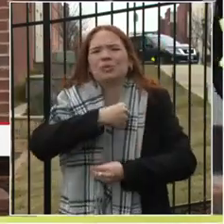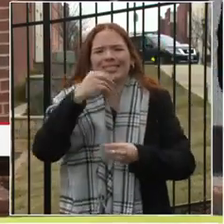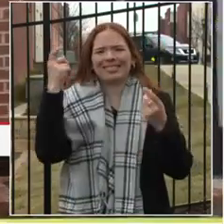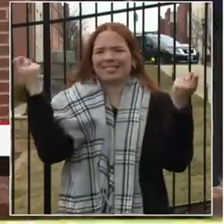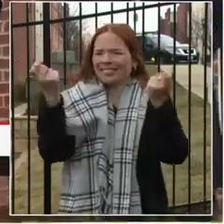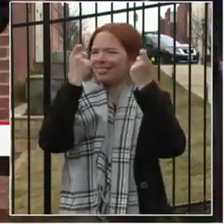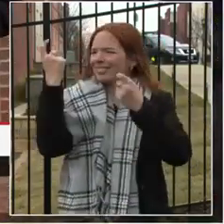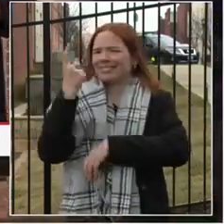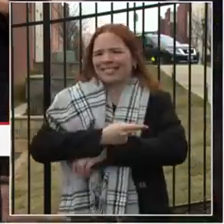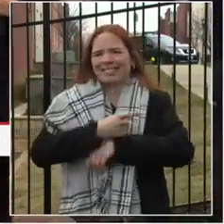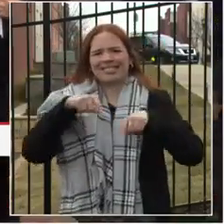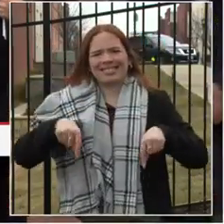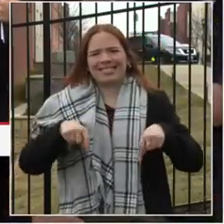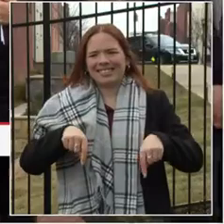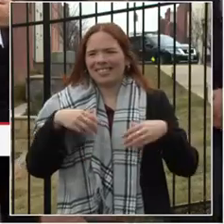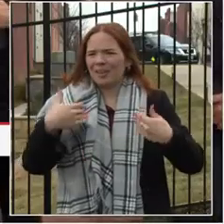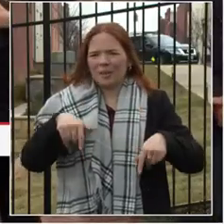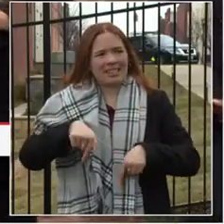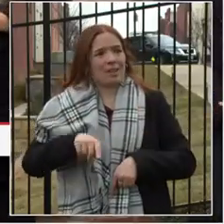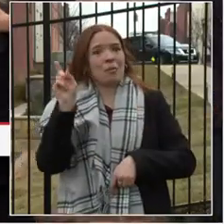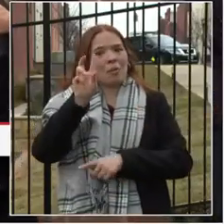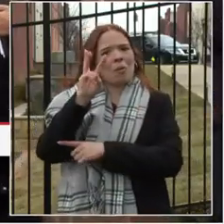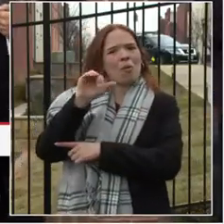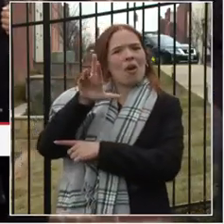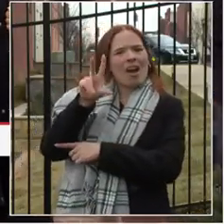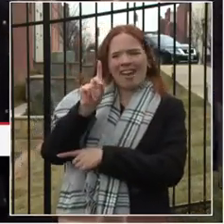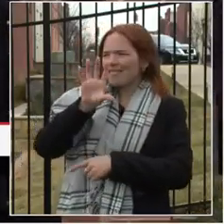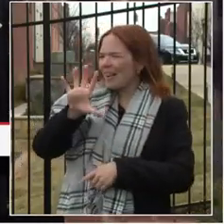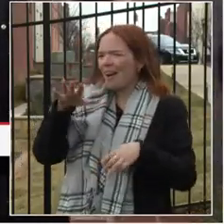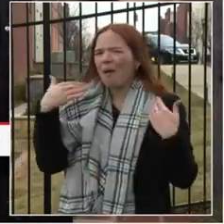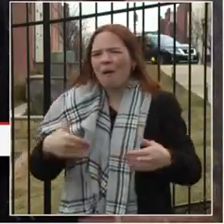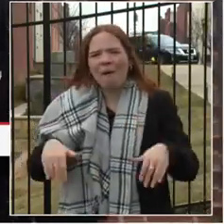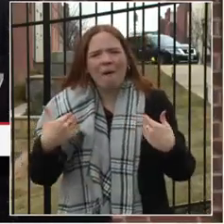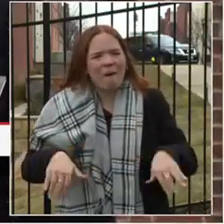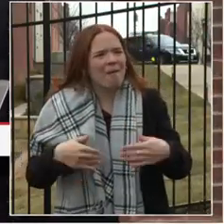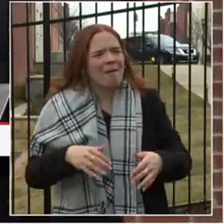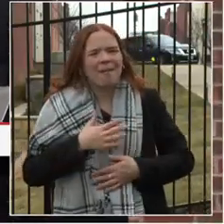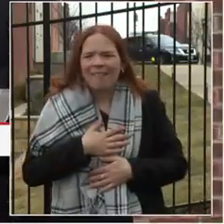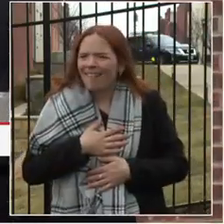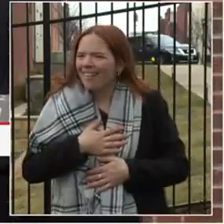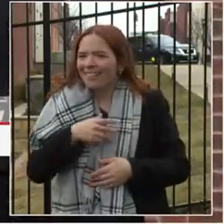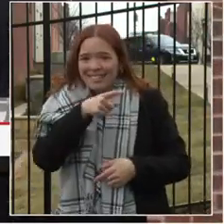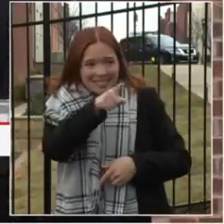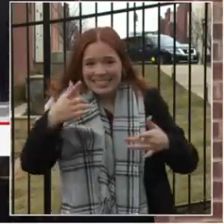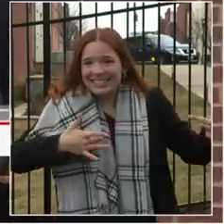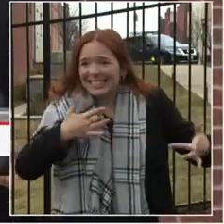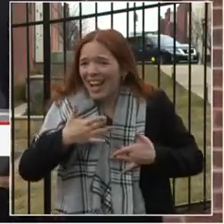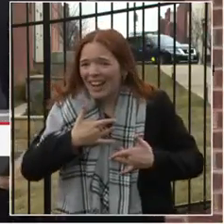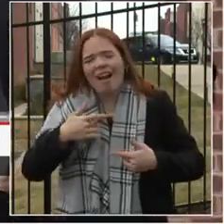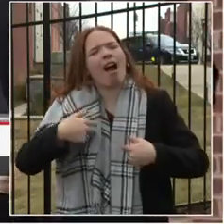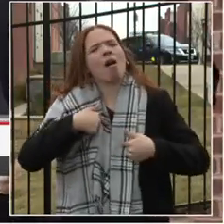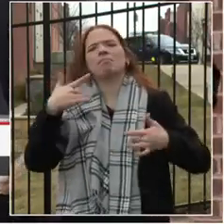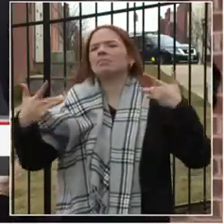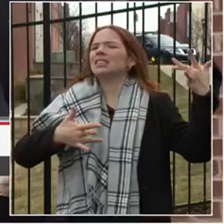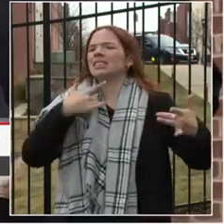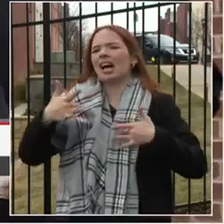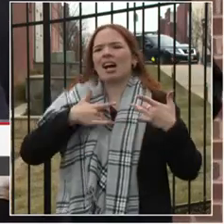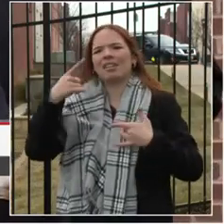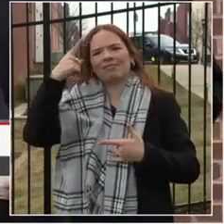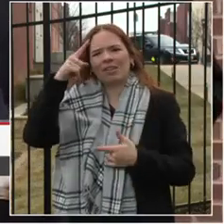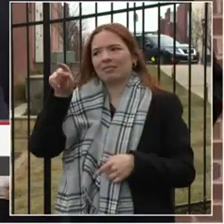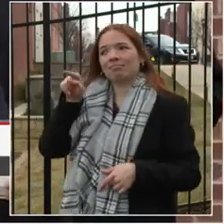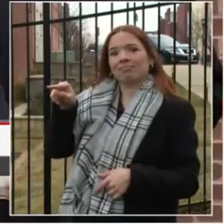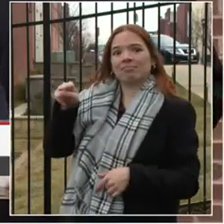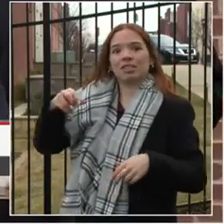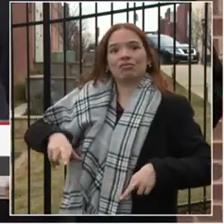5, and I'm excited. I don't know about you, but I am super excited for Brandon and Carlene as new homeowners.